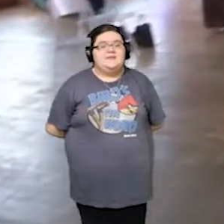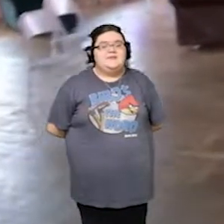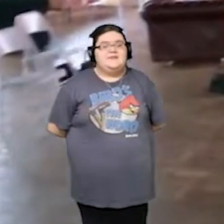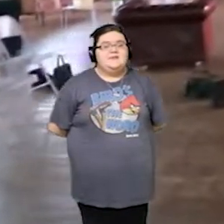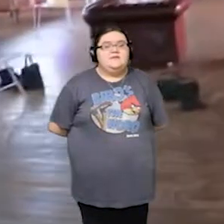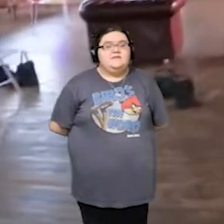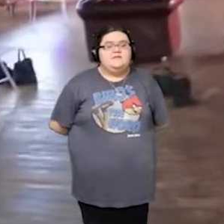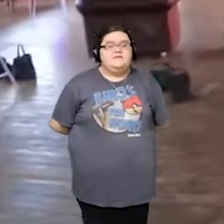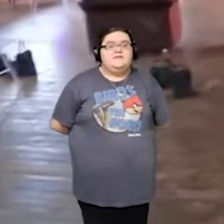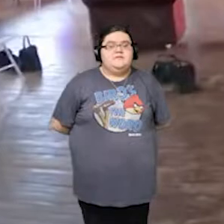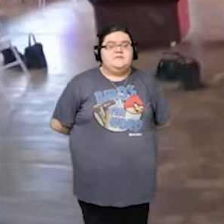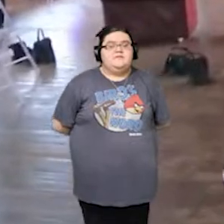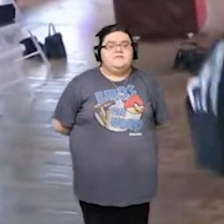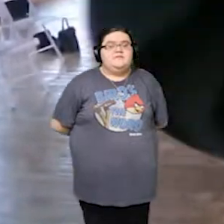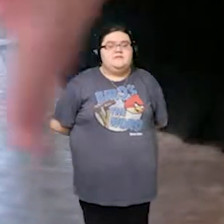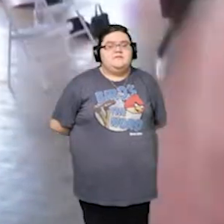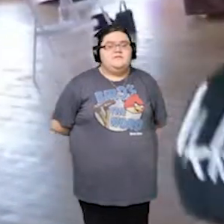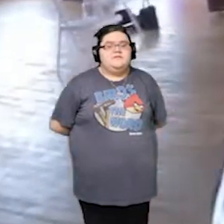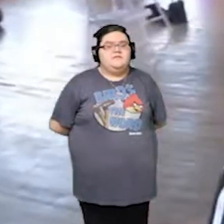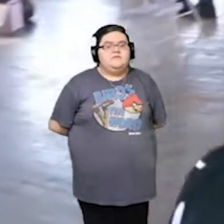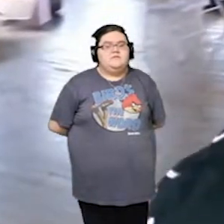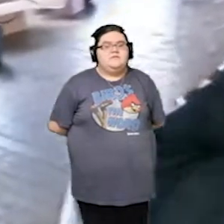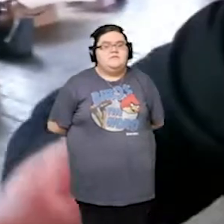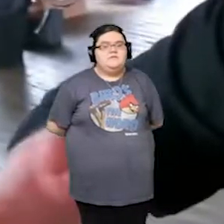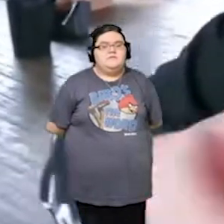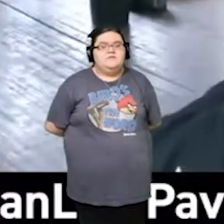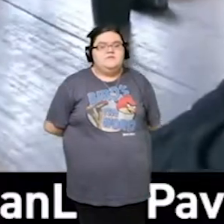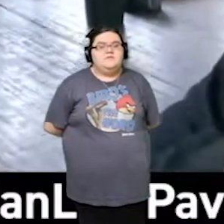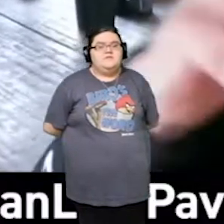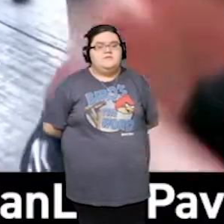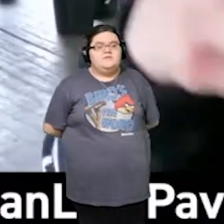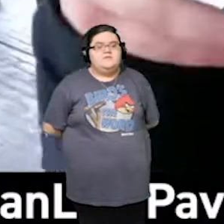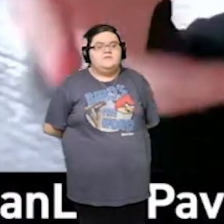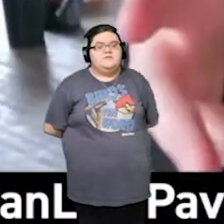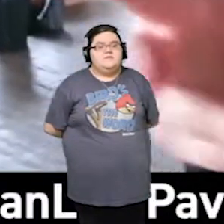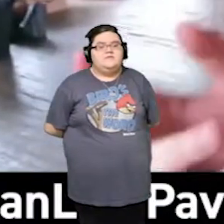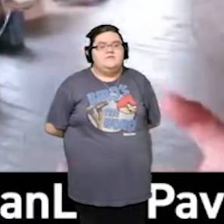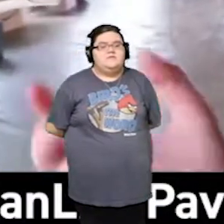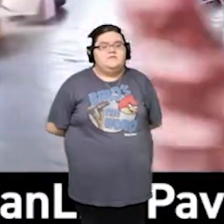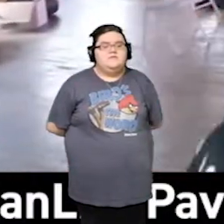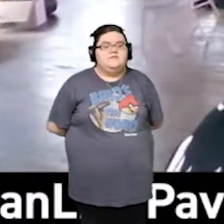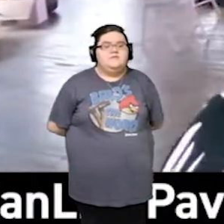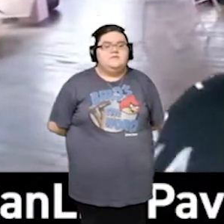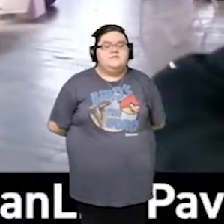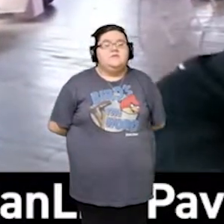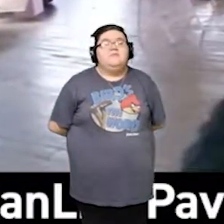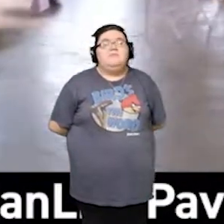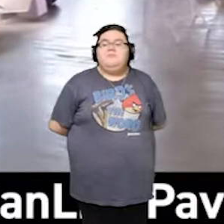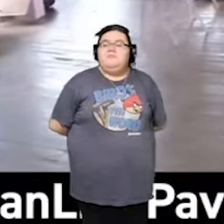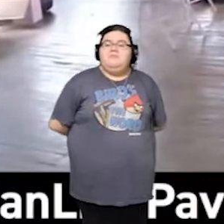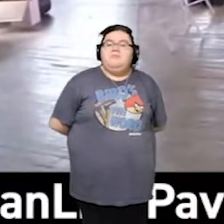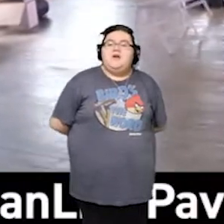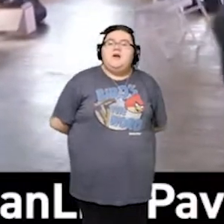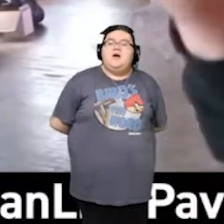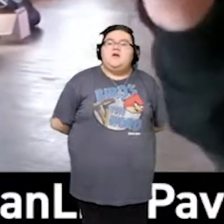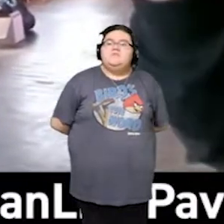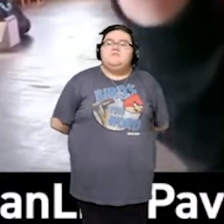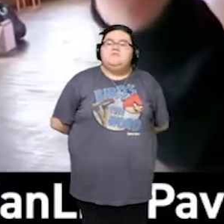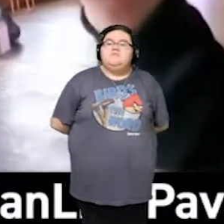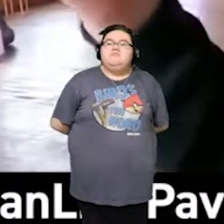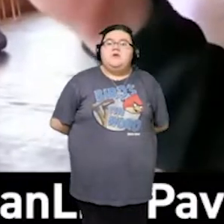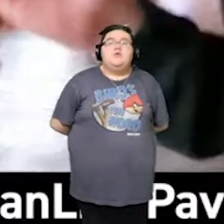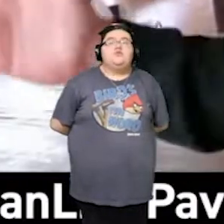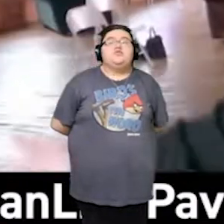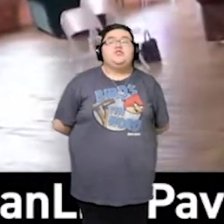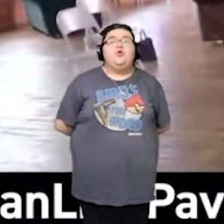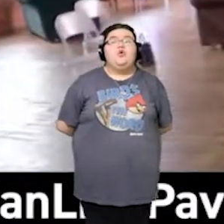is an alternative of these tube lights from another company called Nanlight, which are a bit more affordable. So if you wanted an option of a tube light, check those out, and also